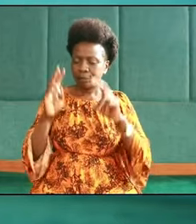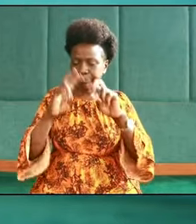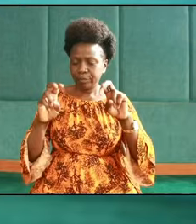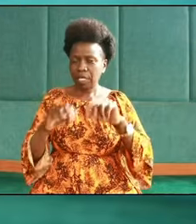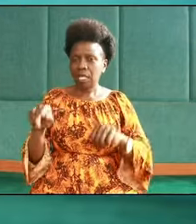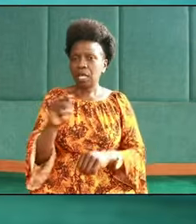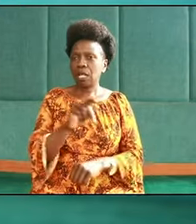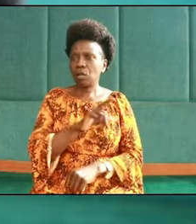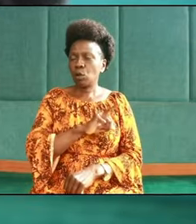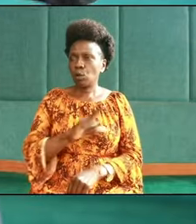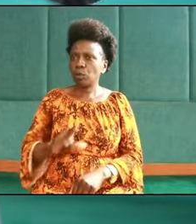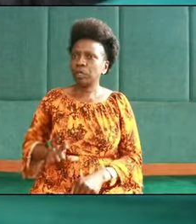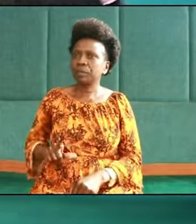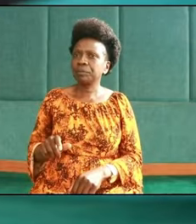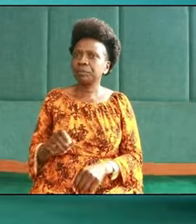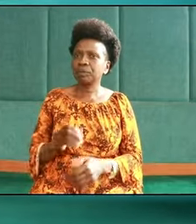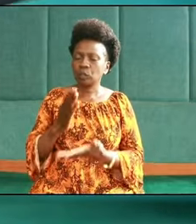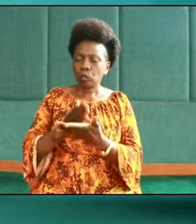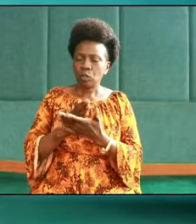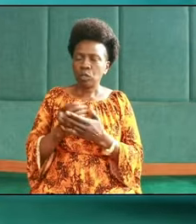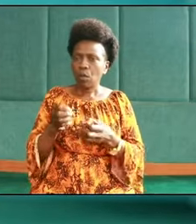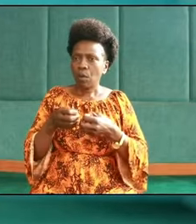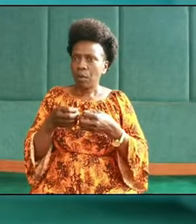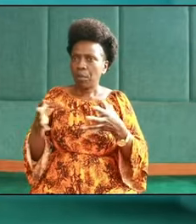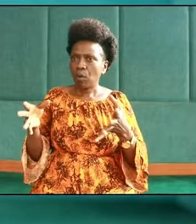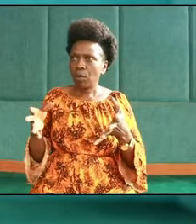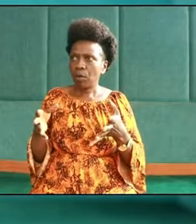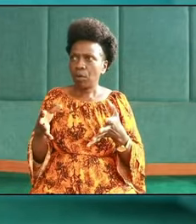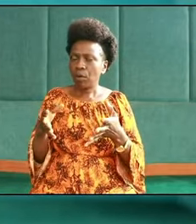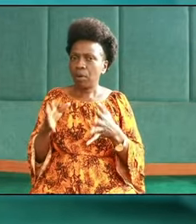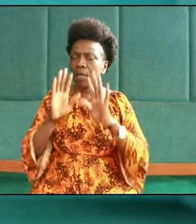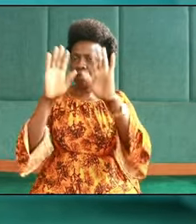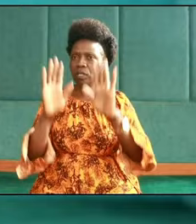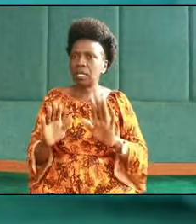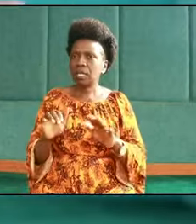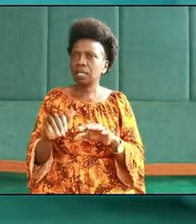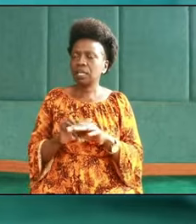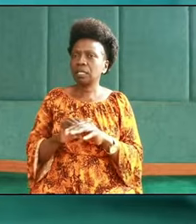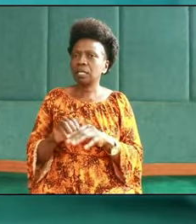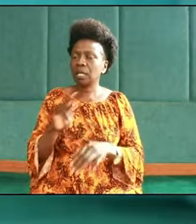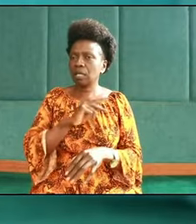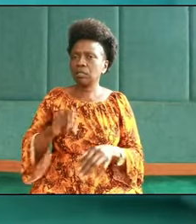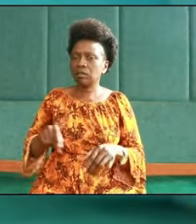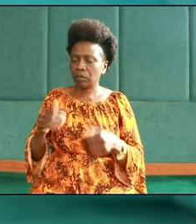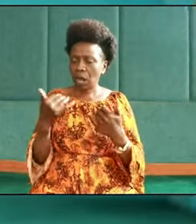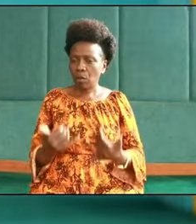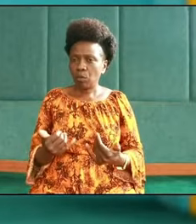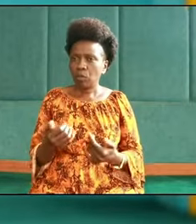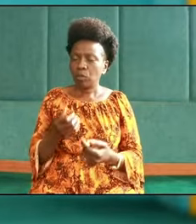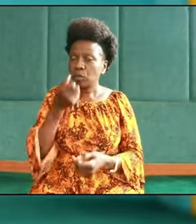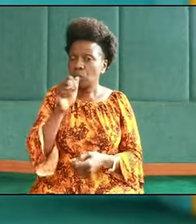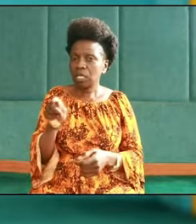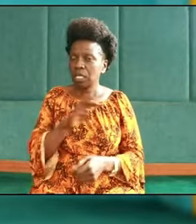Lord. In fact, they were more influential than the priests. And so by